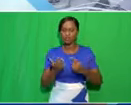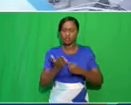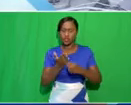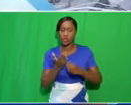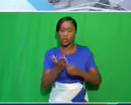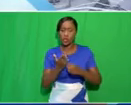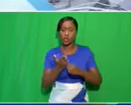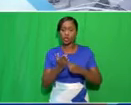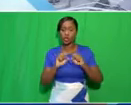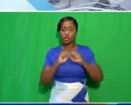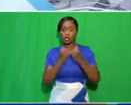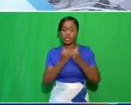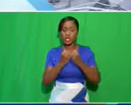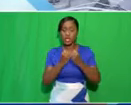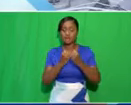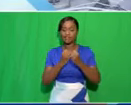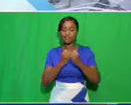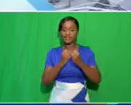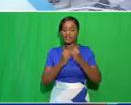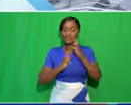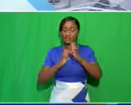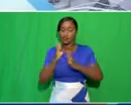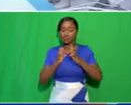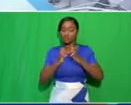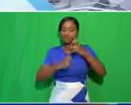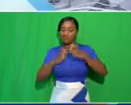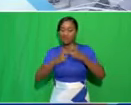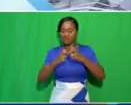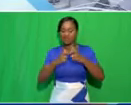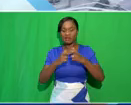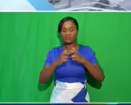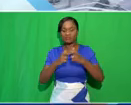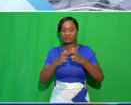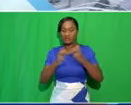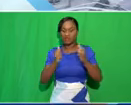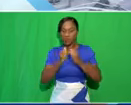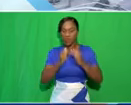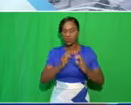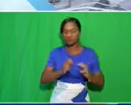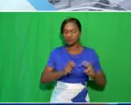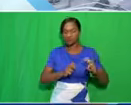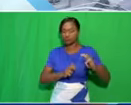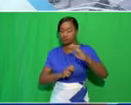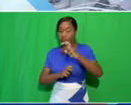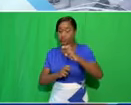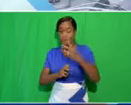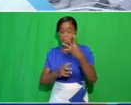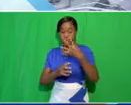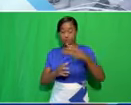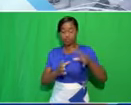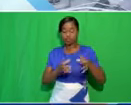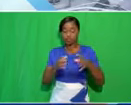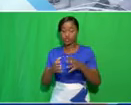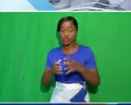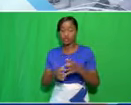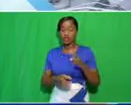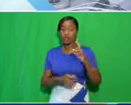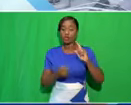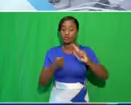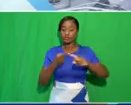socio-emotional issues that would impact the transition. And I'm looking at four areas. One, disparity with children